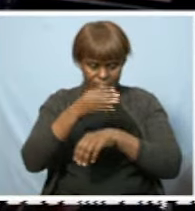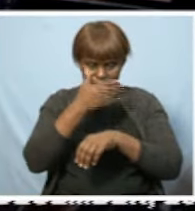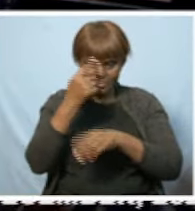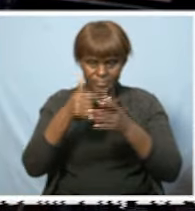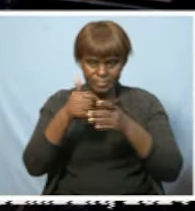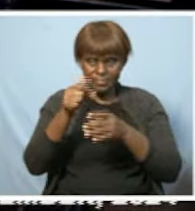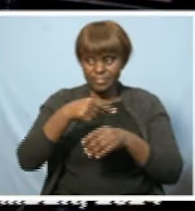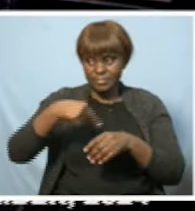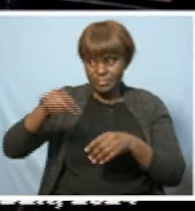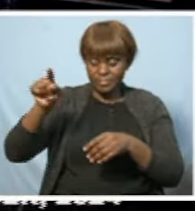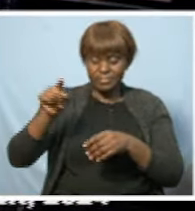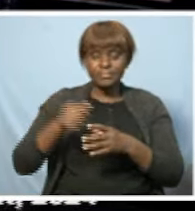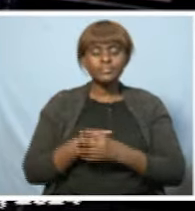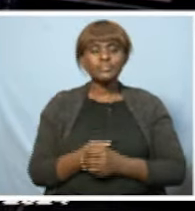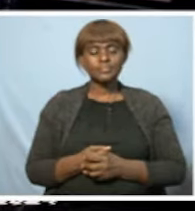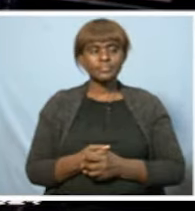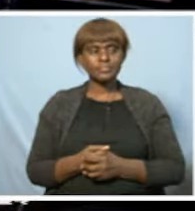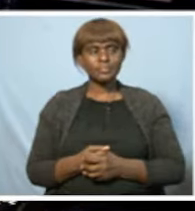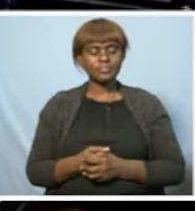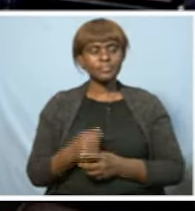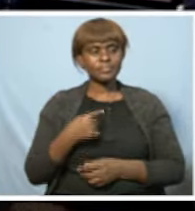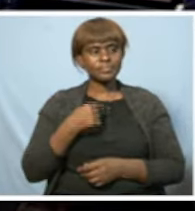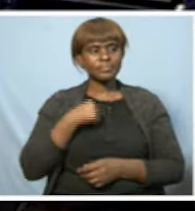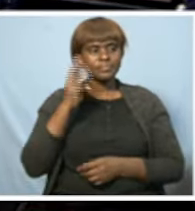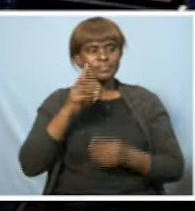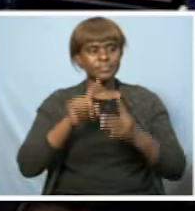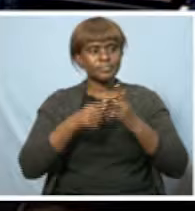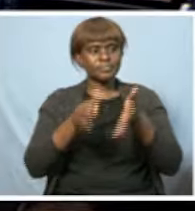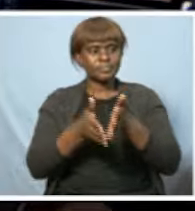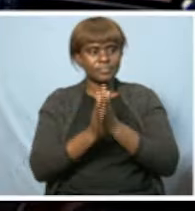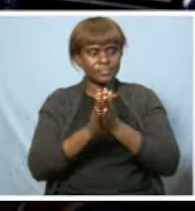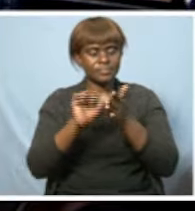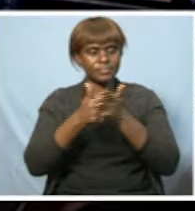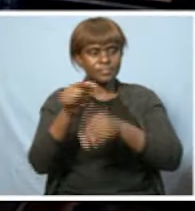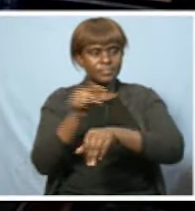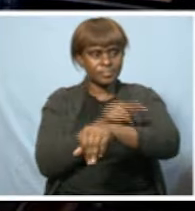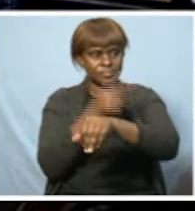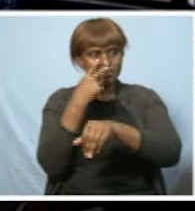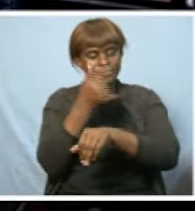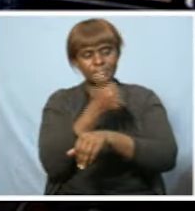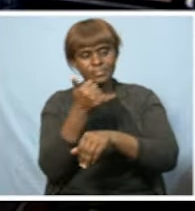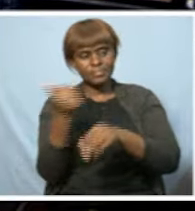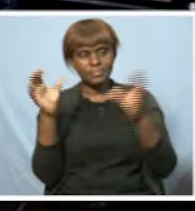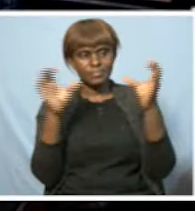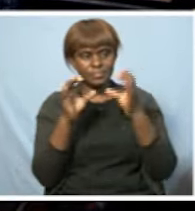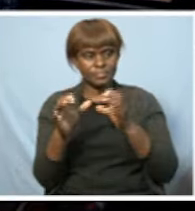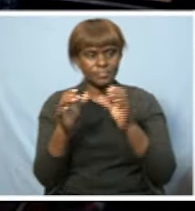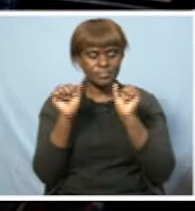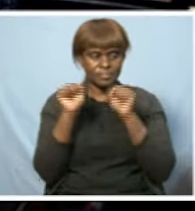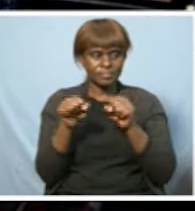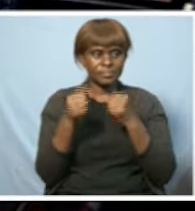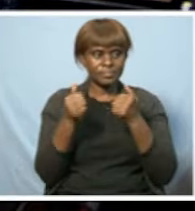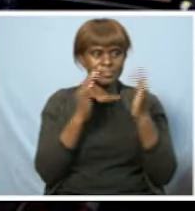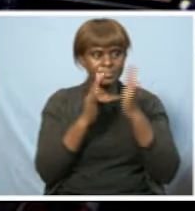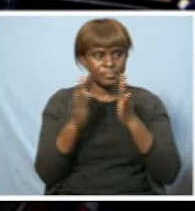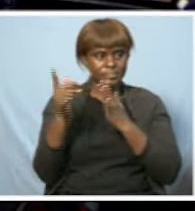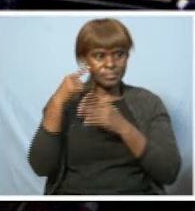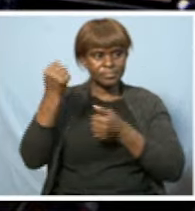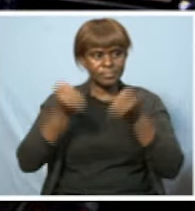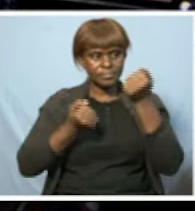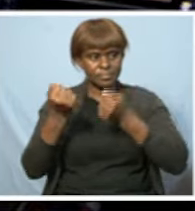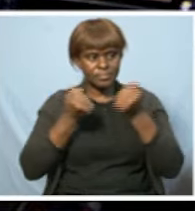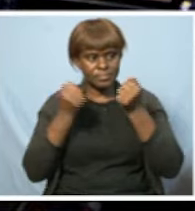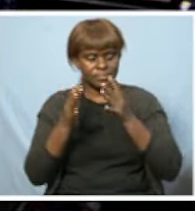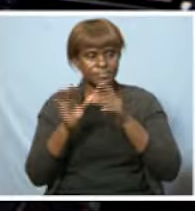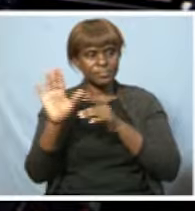that, because I will start asking you, how long have you taken? Look at the other councils, they have been able to organize for drivers, they